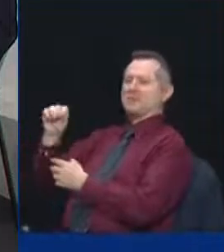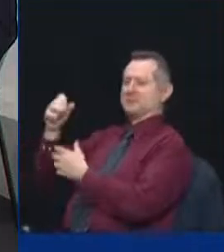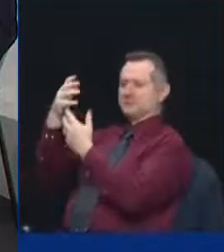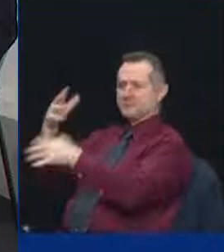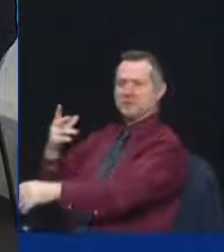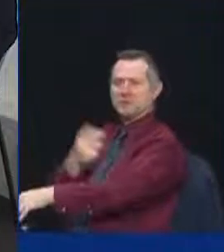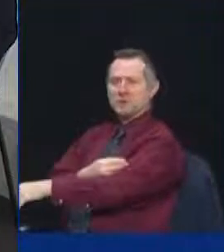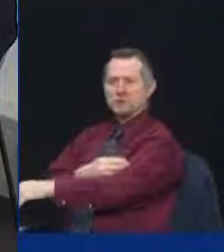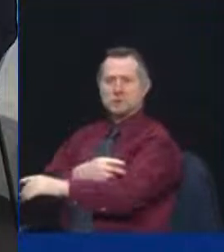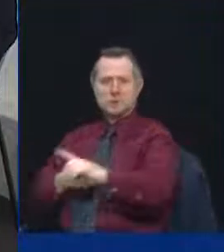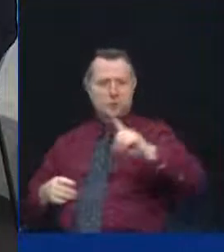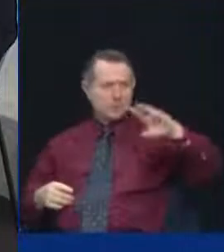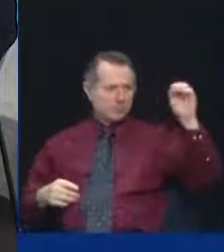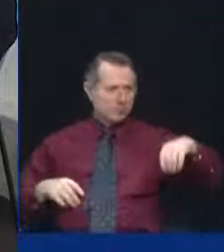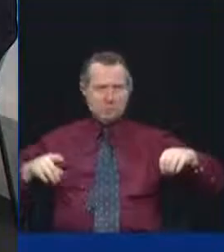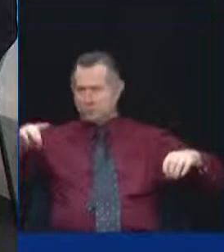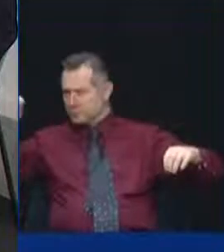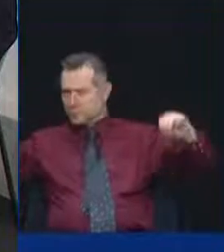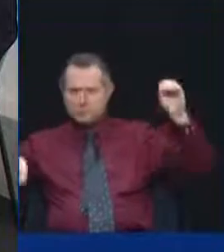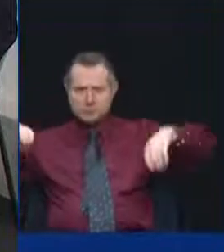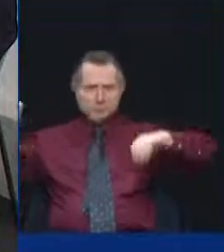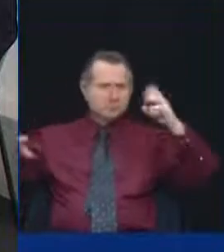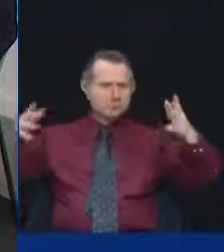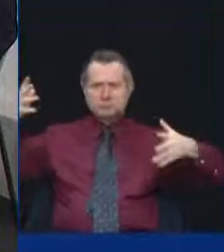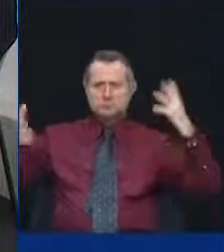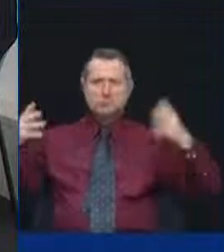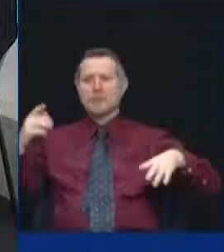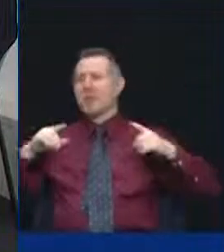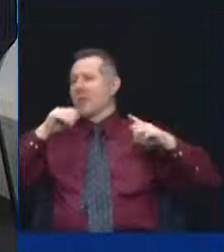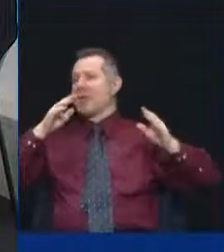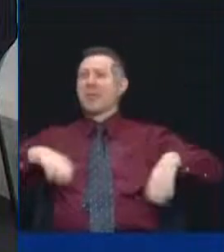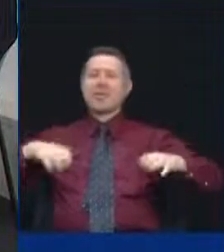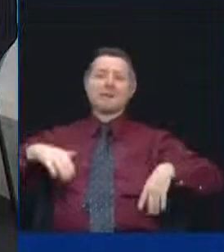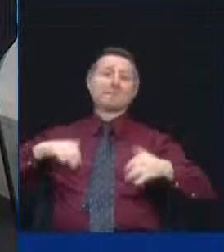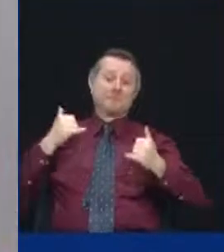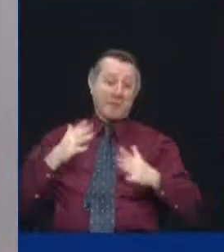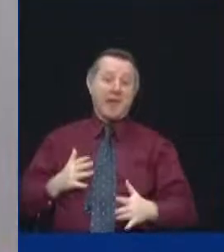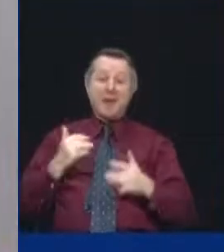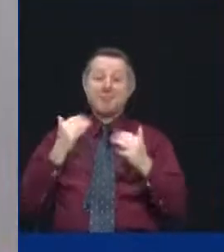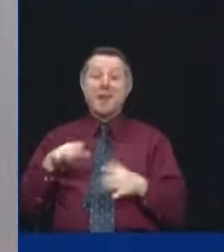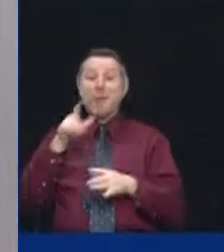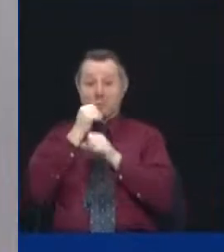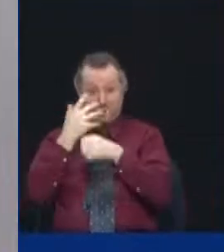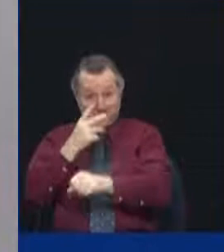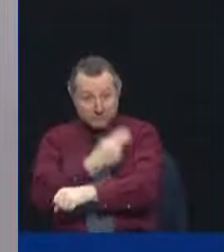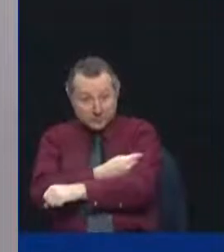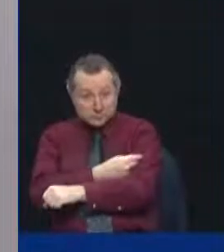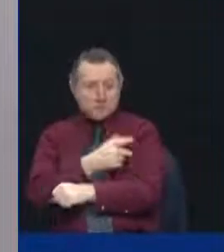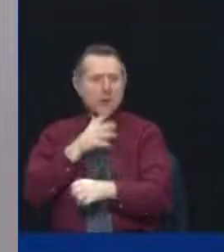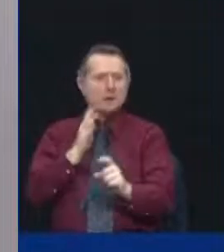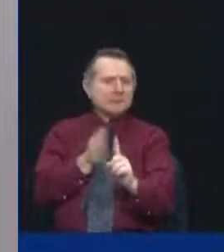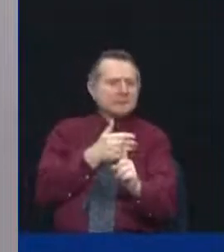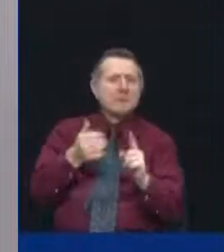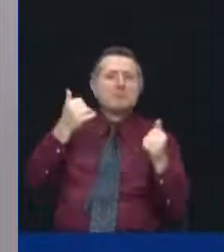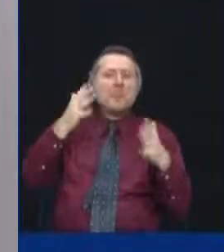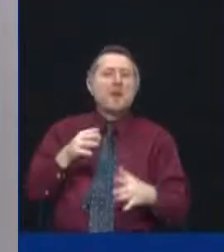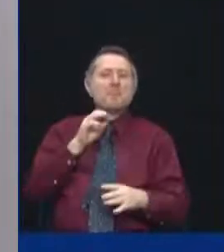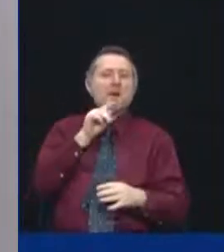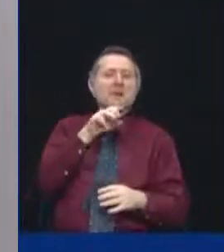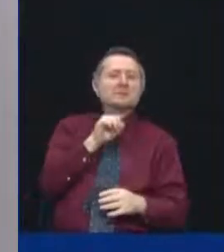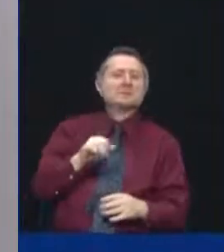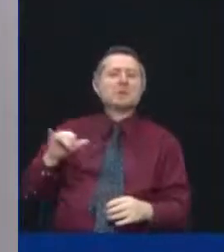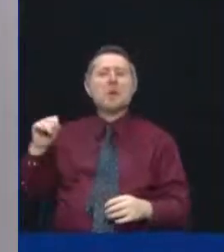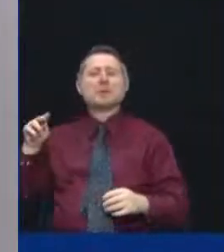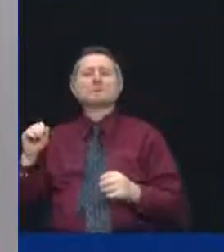doing to get the players who aren't vaccinated vaccinated? We're over the, Major League Baseball has a rule